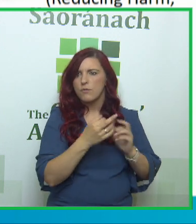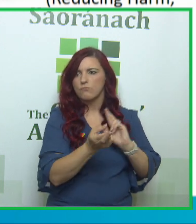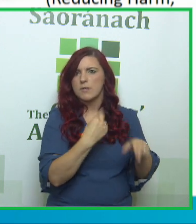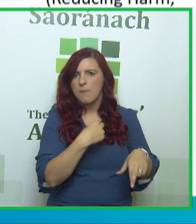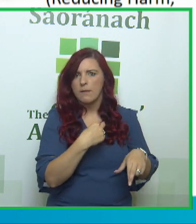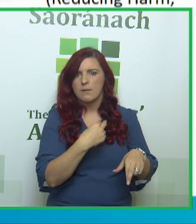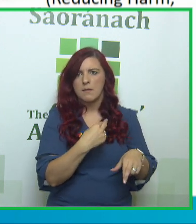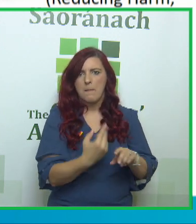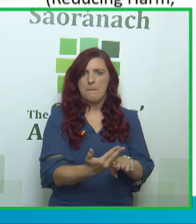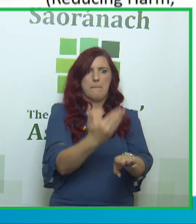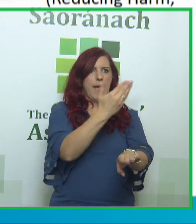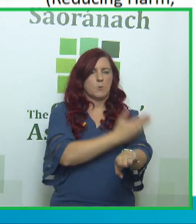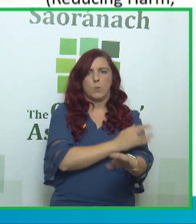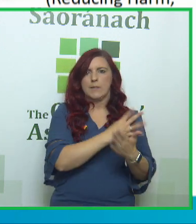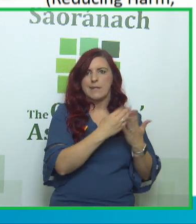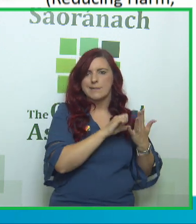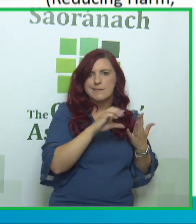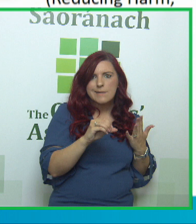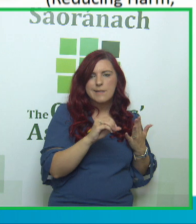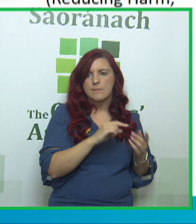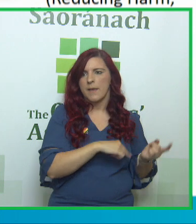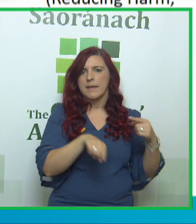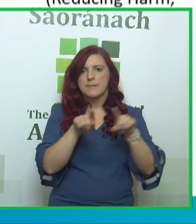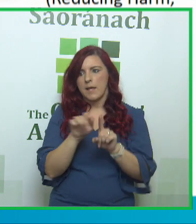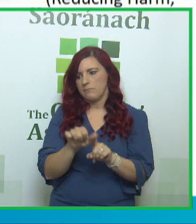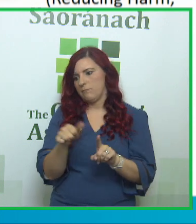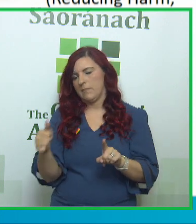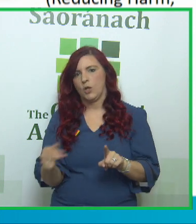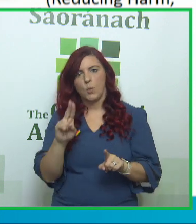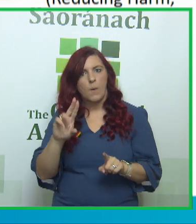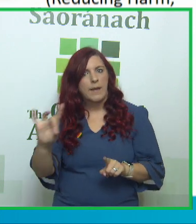in the 60s. And similarly, our nearest neighbours